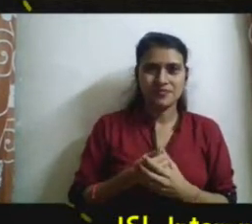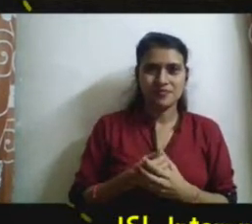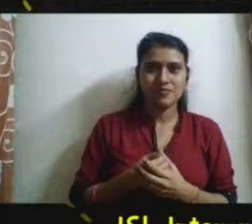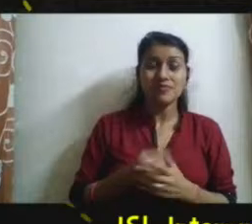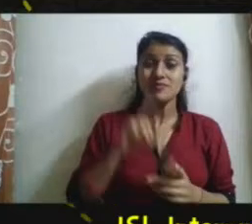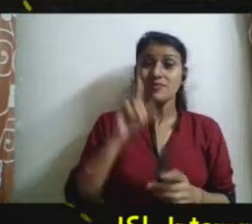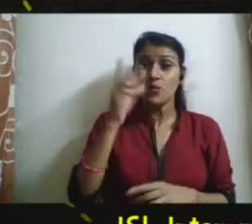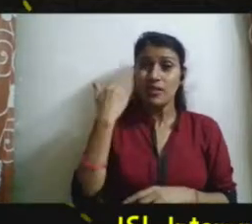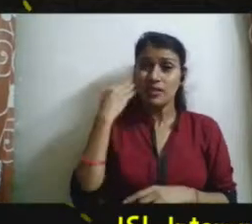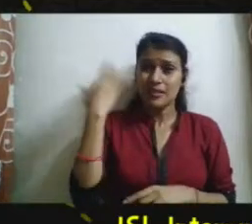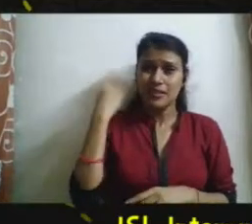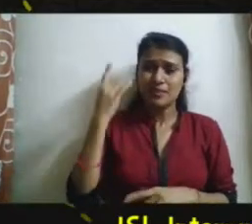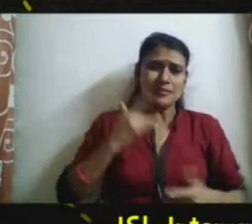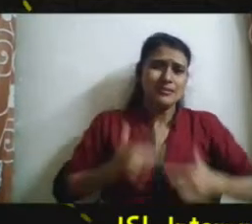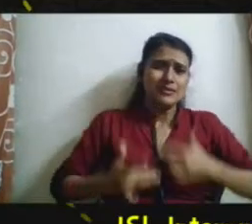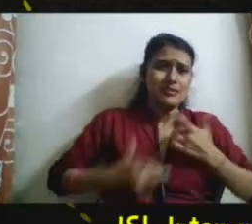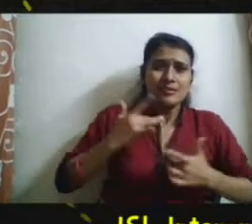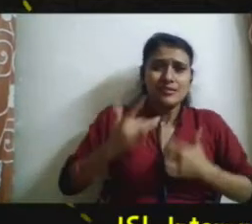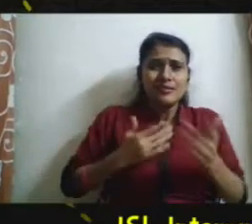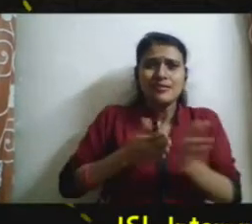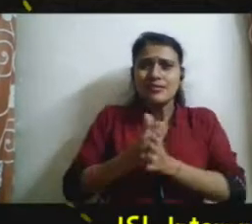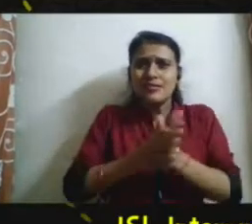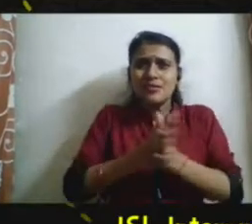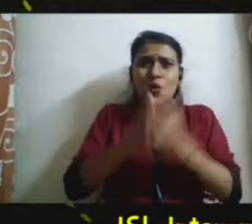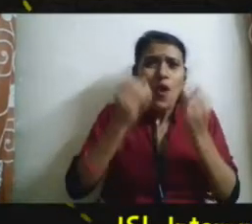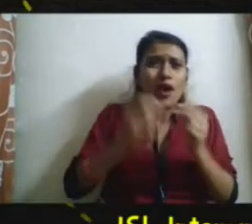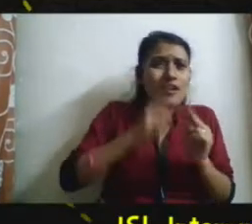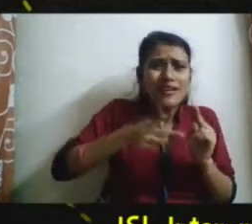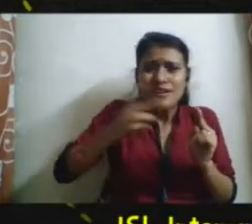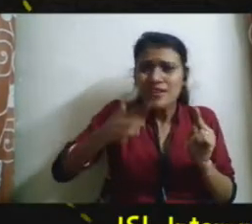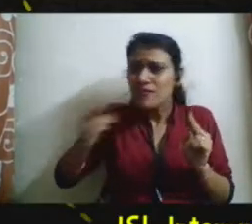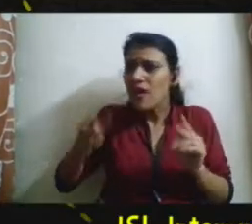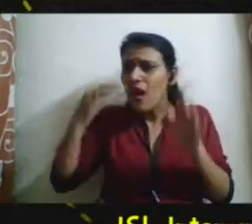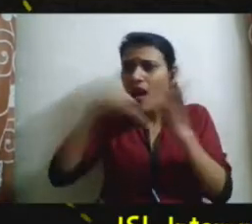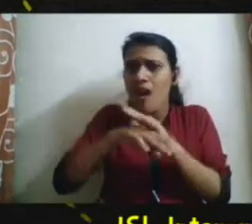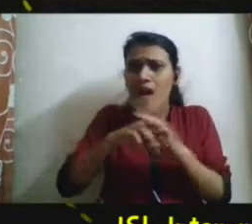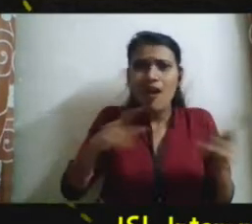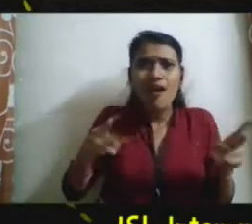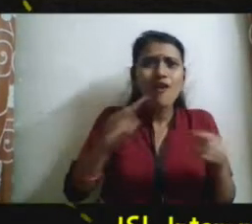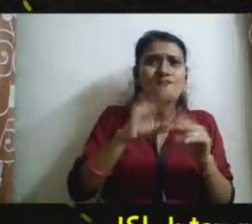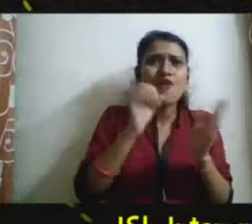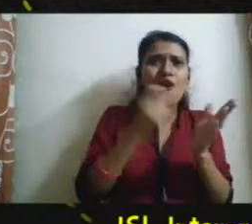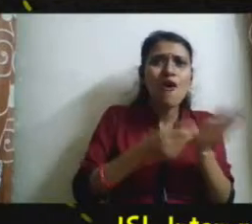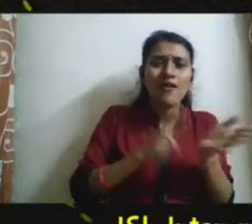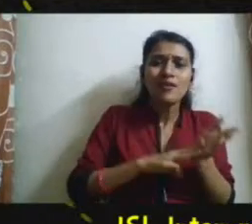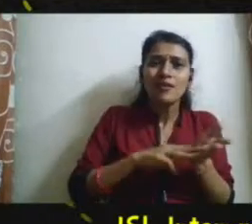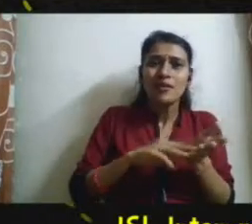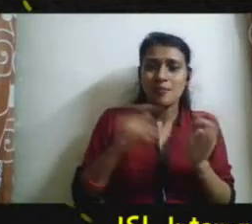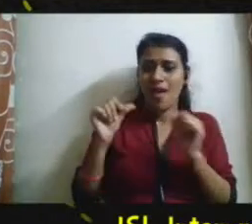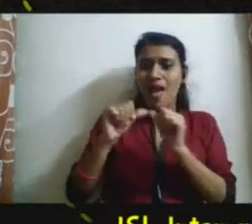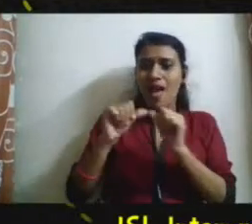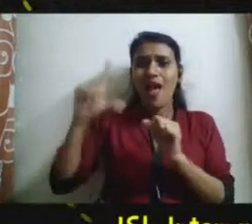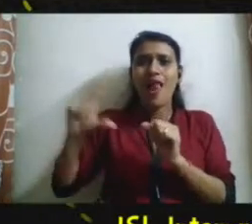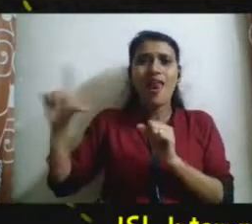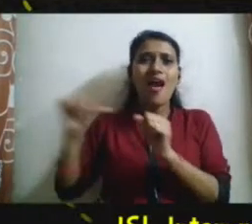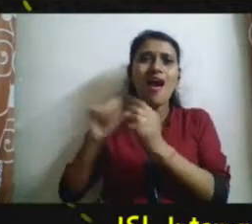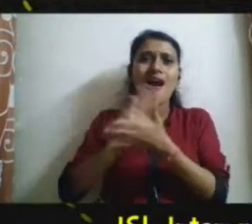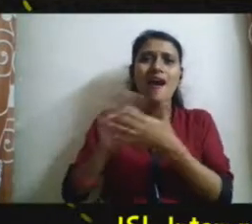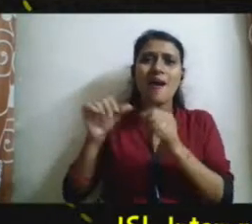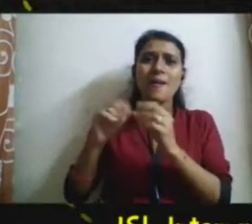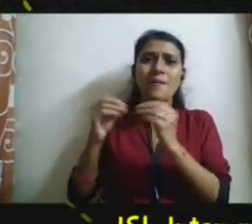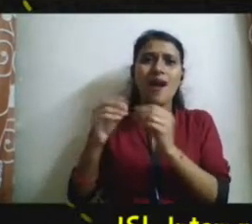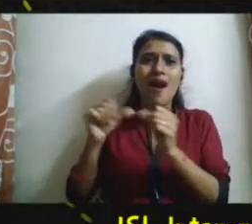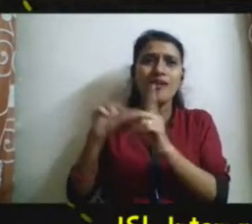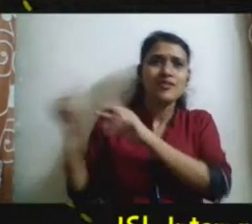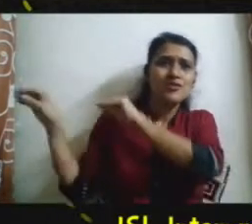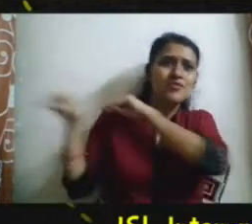about various forms of music. Remember, I was a Allahabad girl coming to Delhi, and suddenly in Delhi I